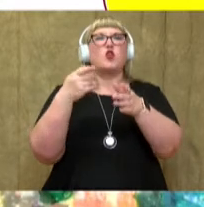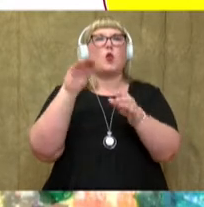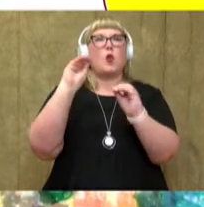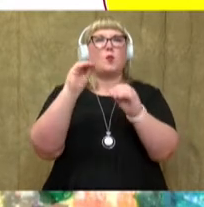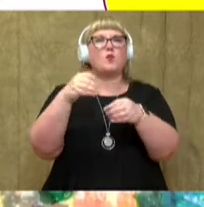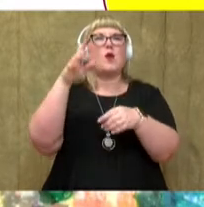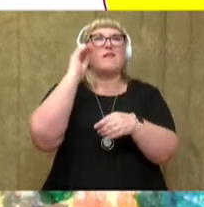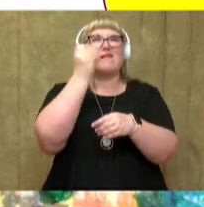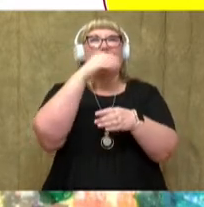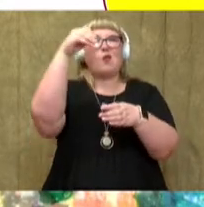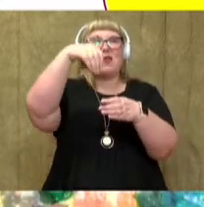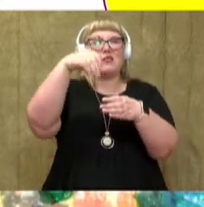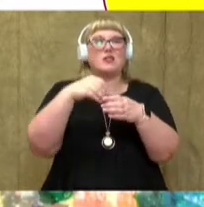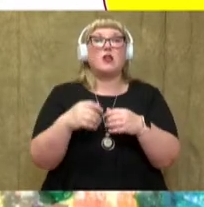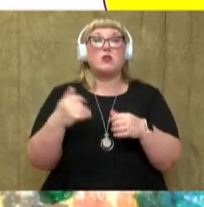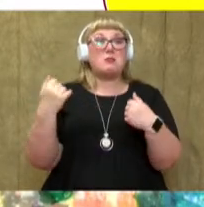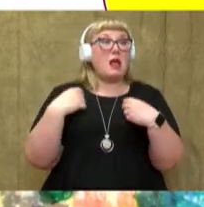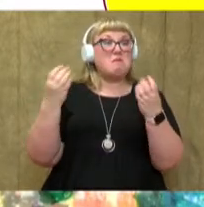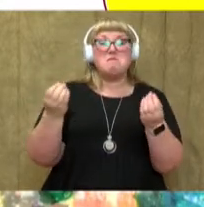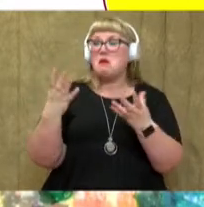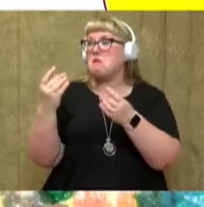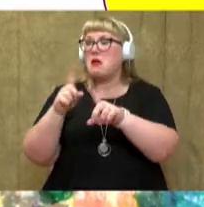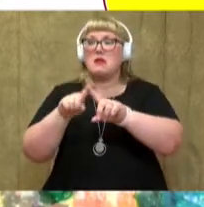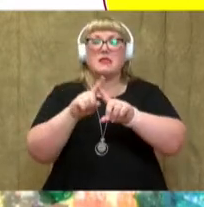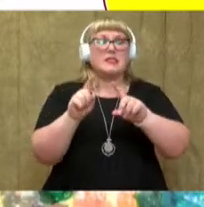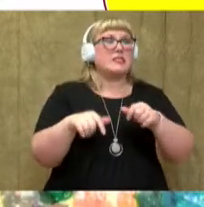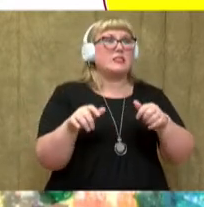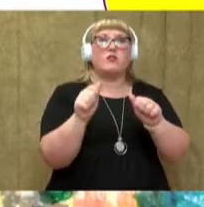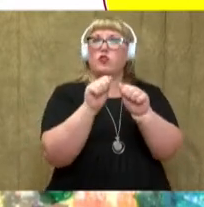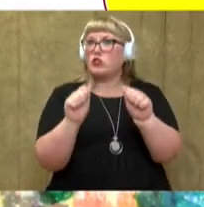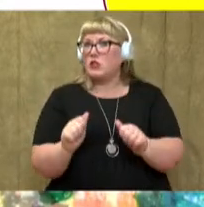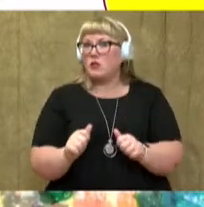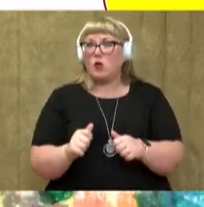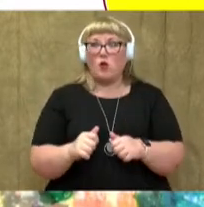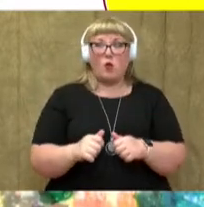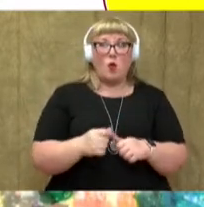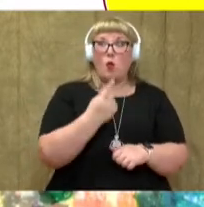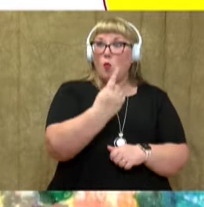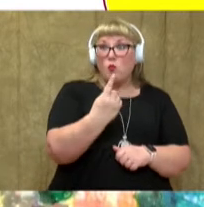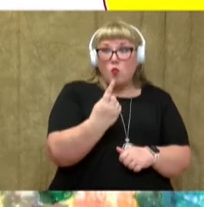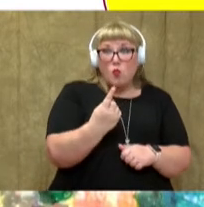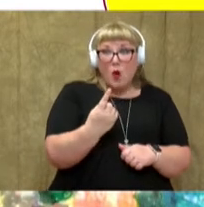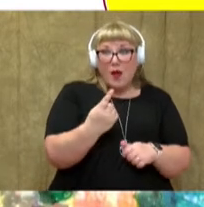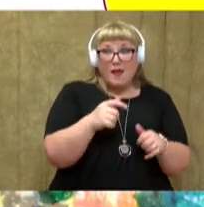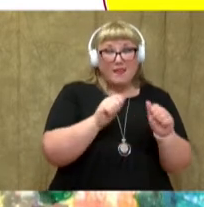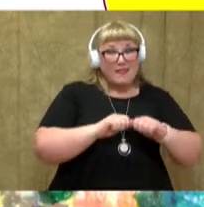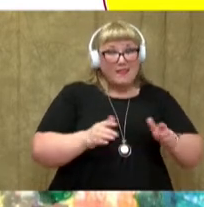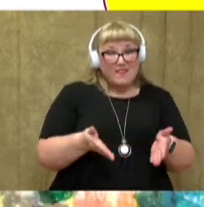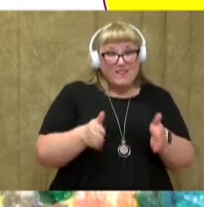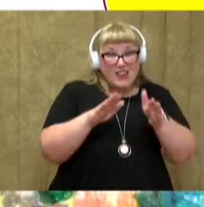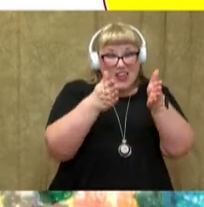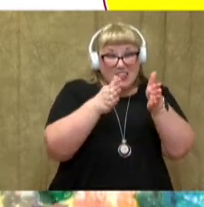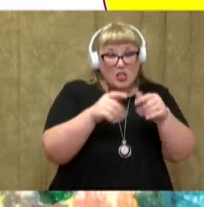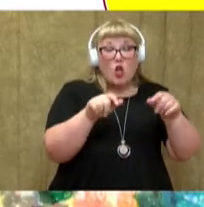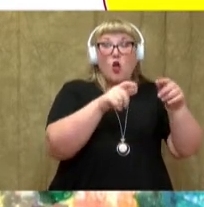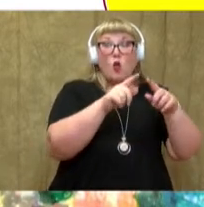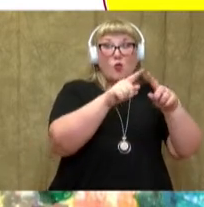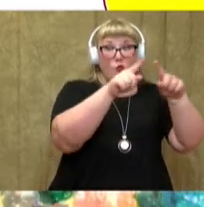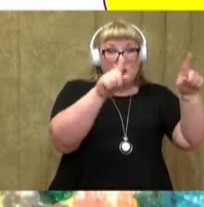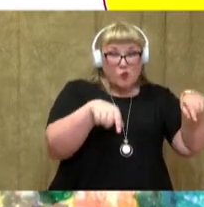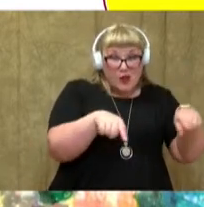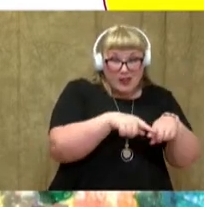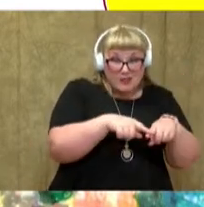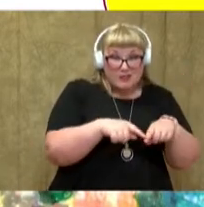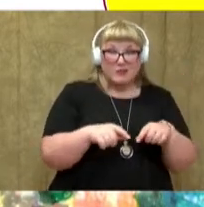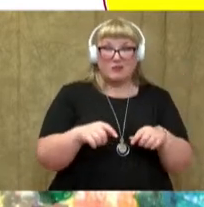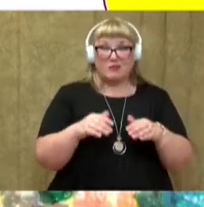different shapes. We can see right here, there's one vase is just a rectangle. The next vase is made with a